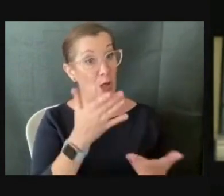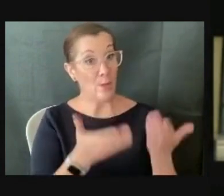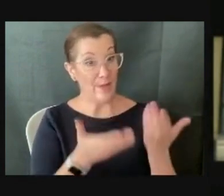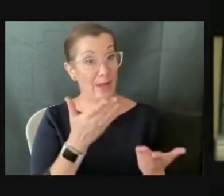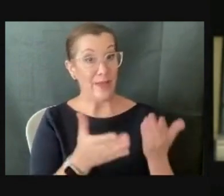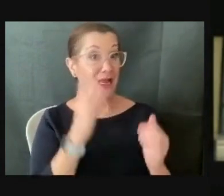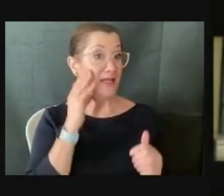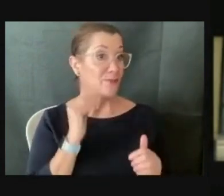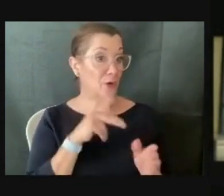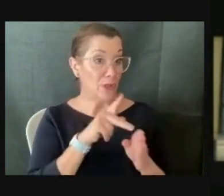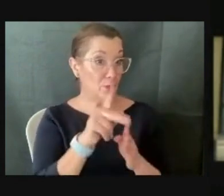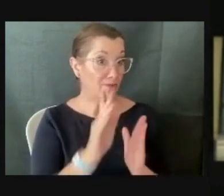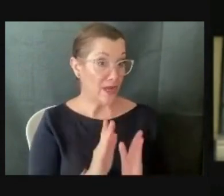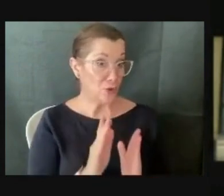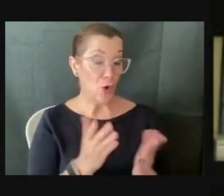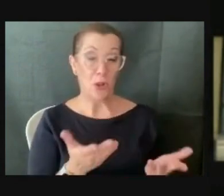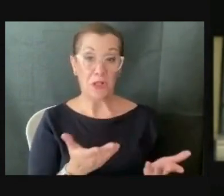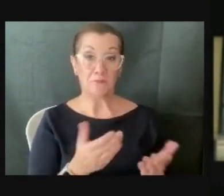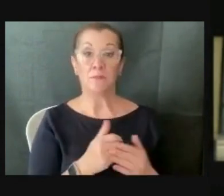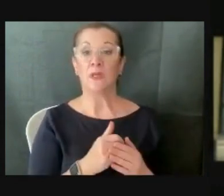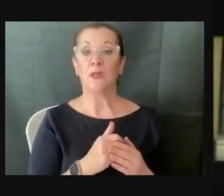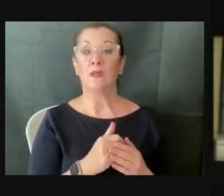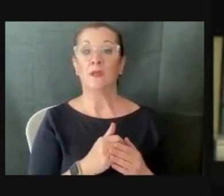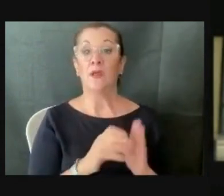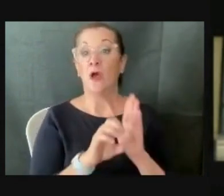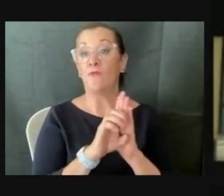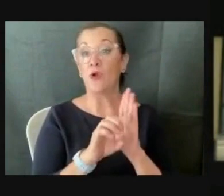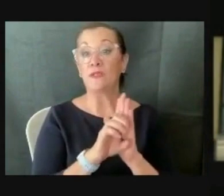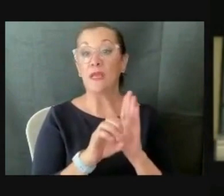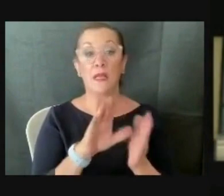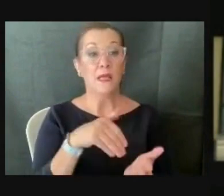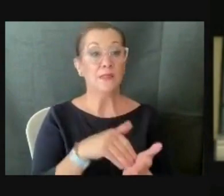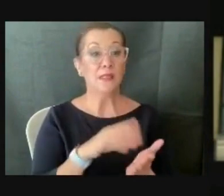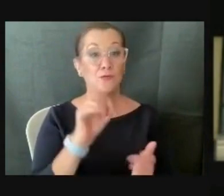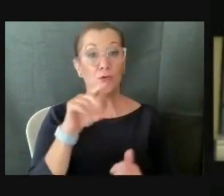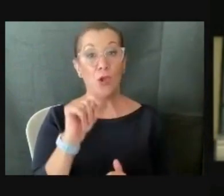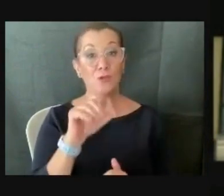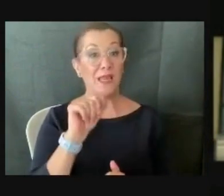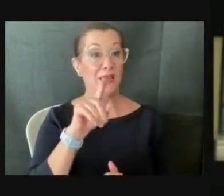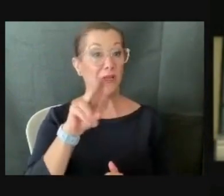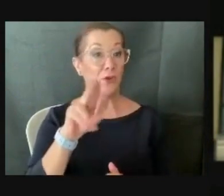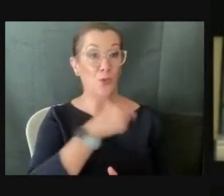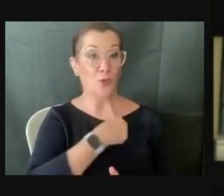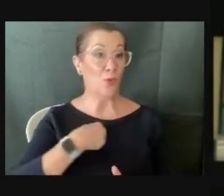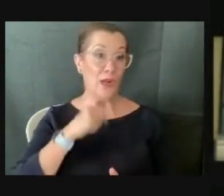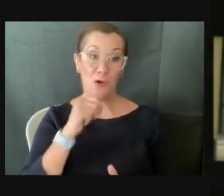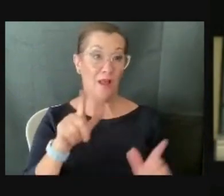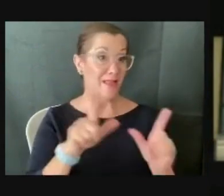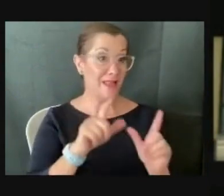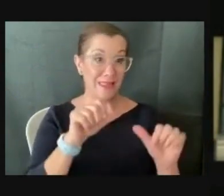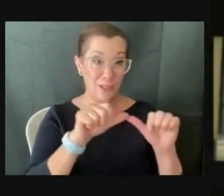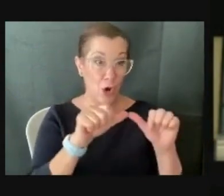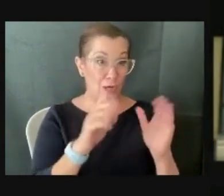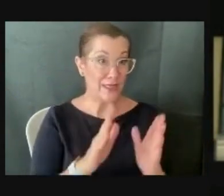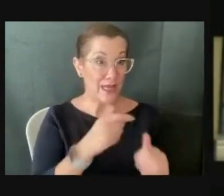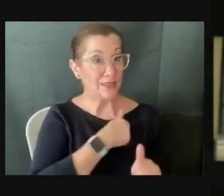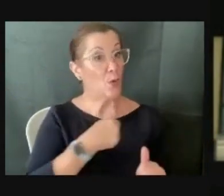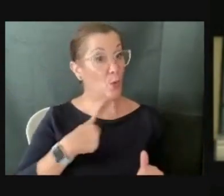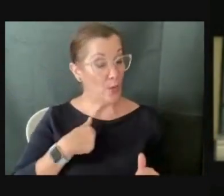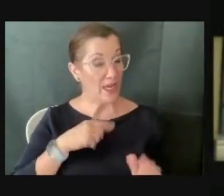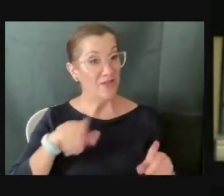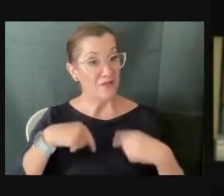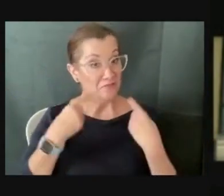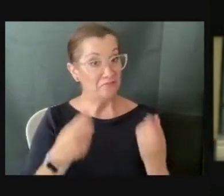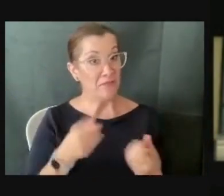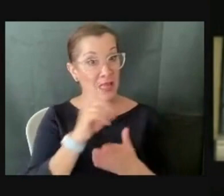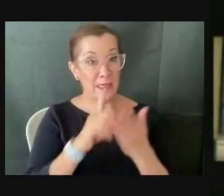experienced professional. For example, Central Coast ADU. We are not licensed architects, but we've